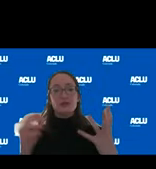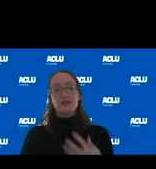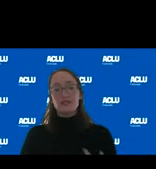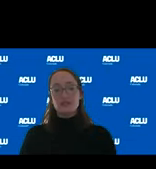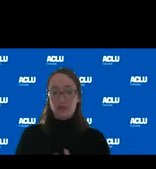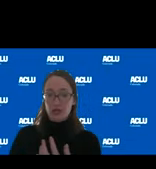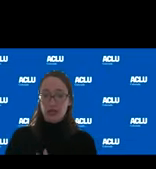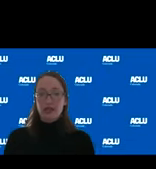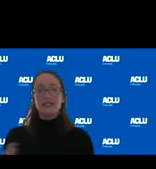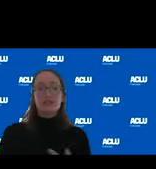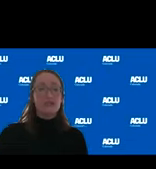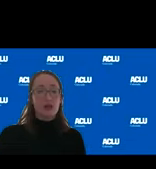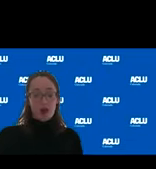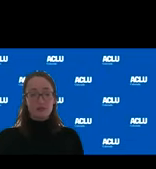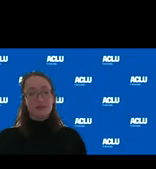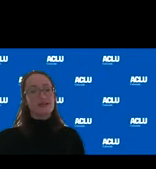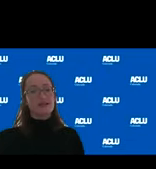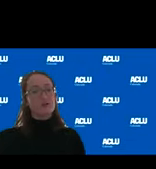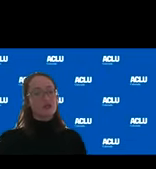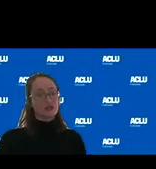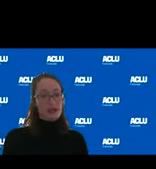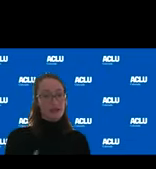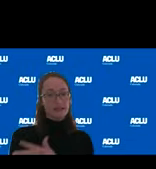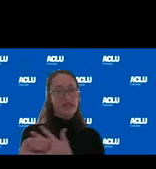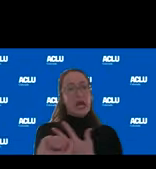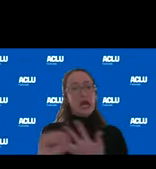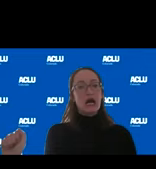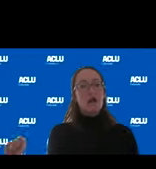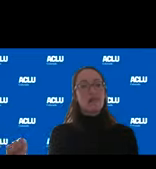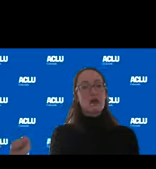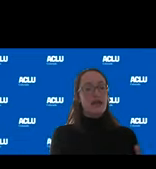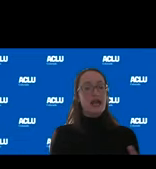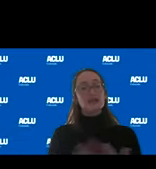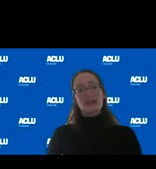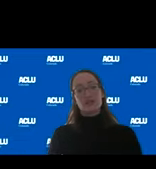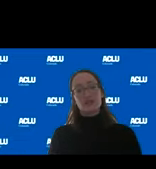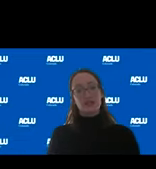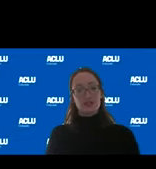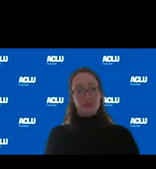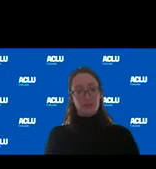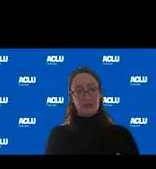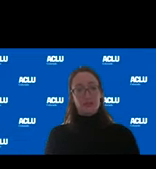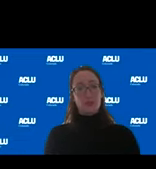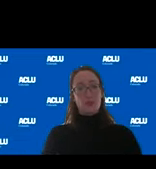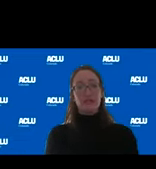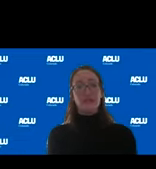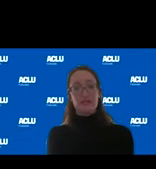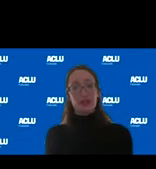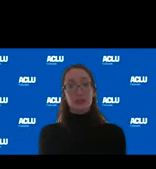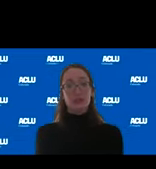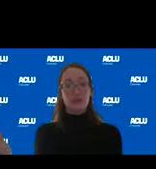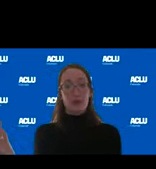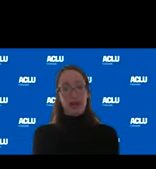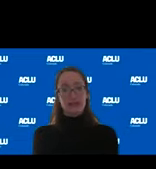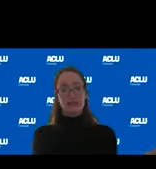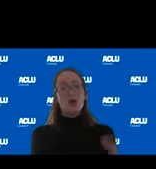increase in voter turnout, a decrease in costs because there's less provisional ballots, in a national leadership position. We lead the country